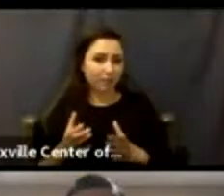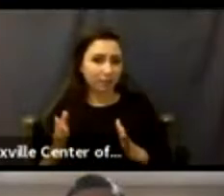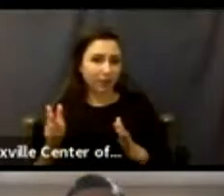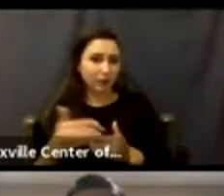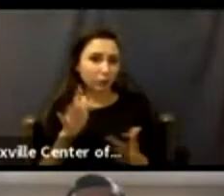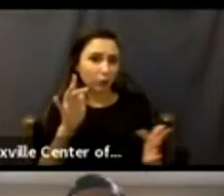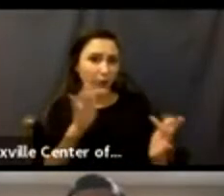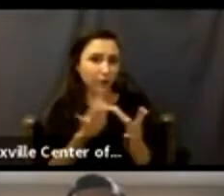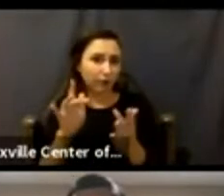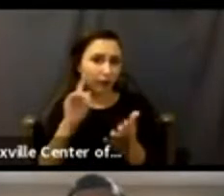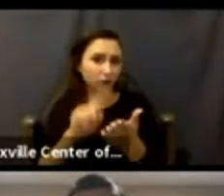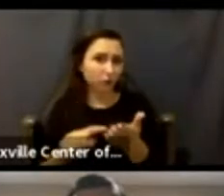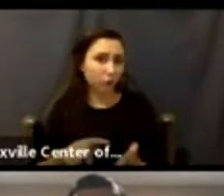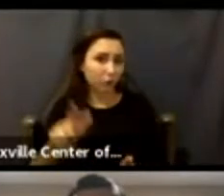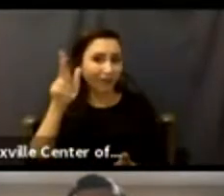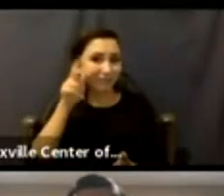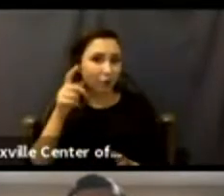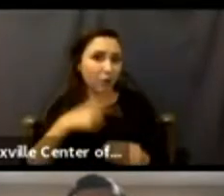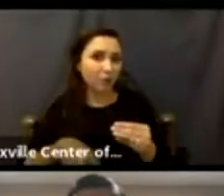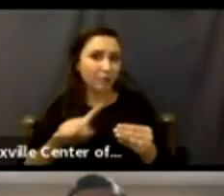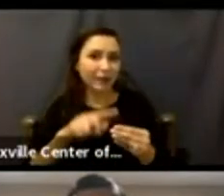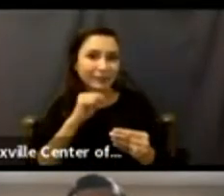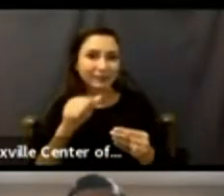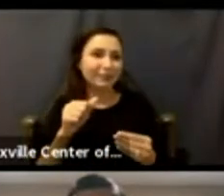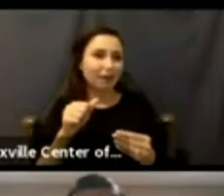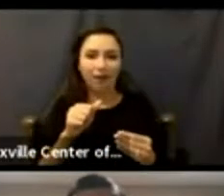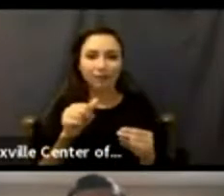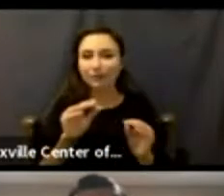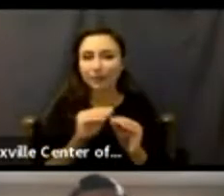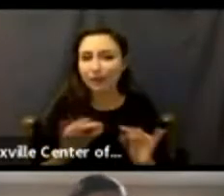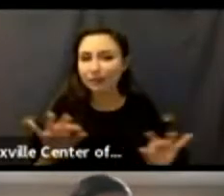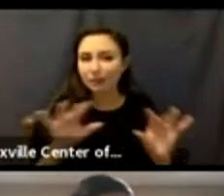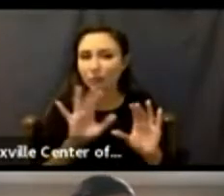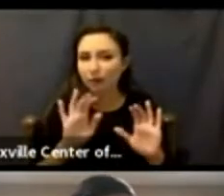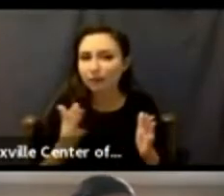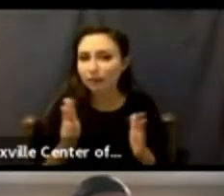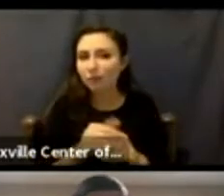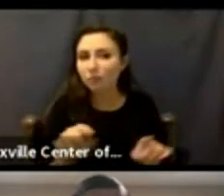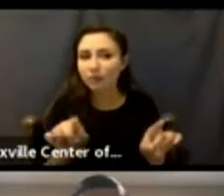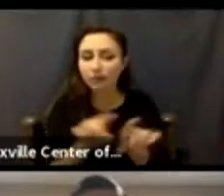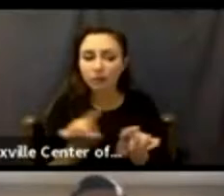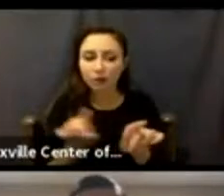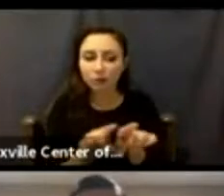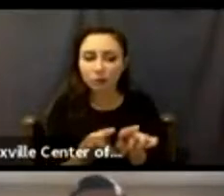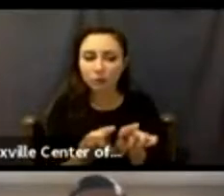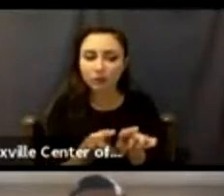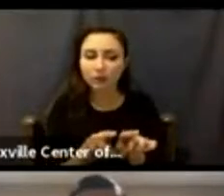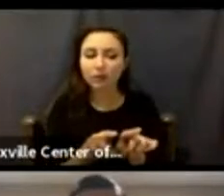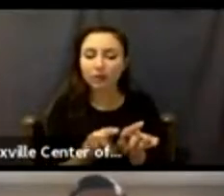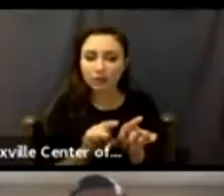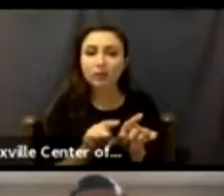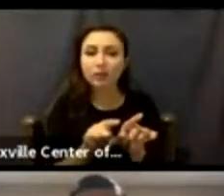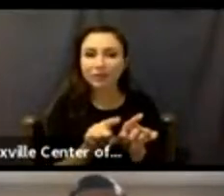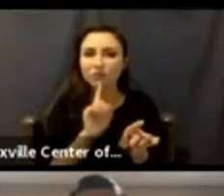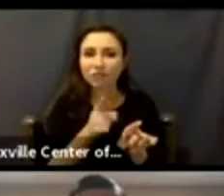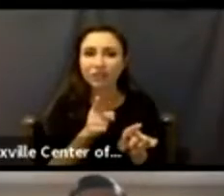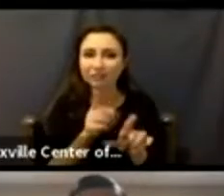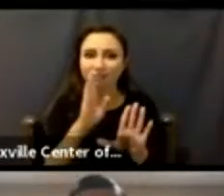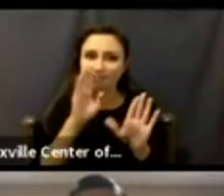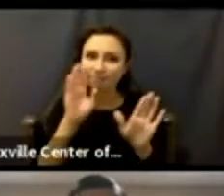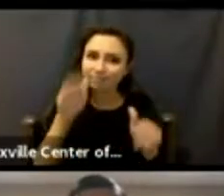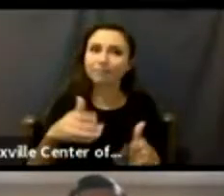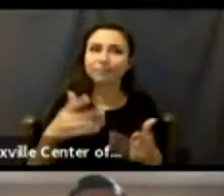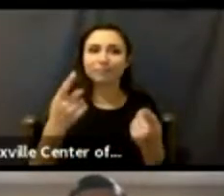tracing? Because we'd heard so much about it's not really transmitted in the classroom, but they were also being pretty aggressive, making sure that folks were, you